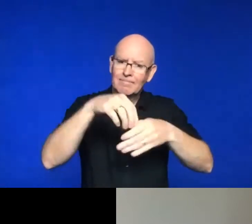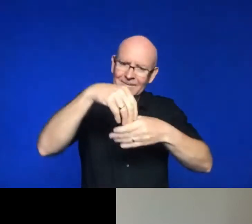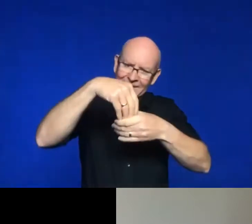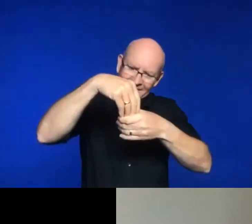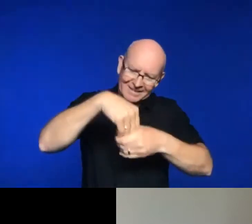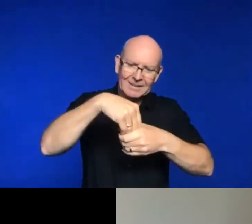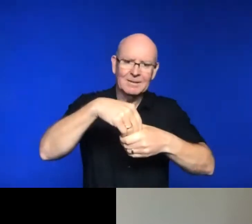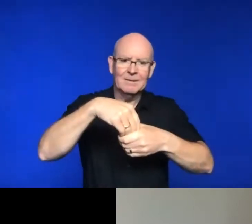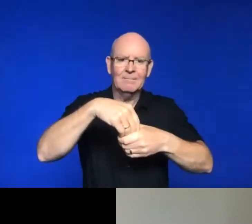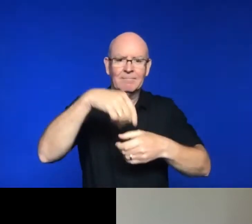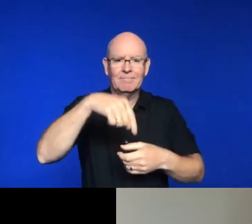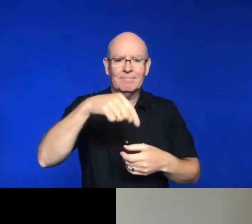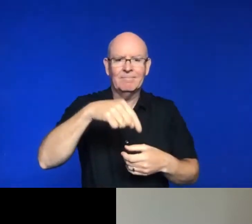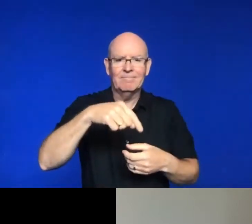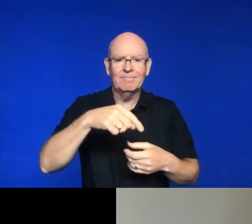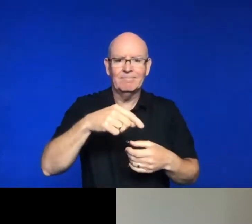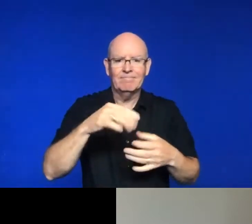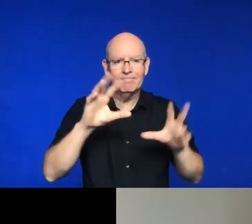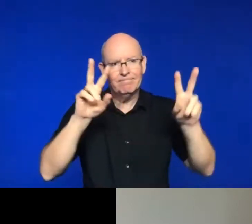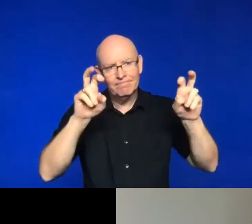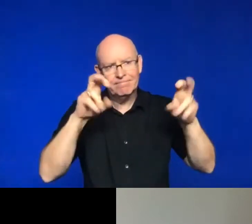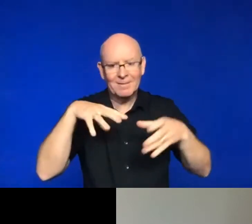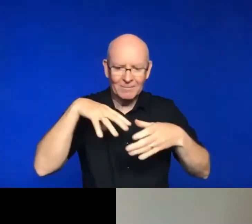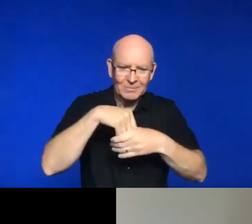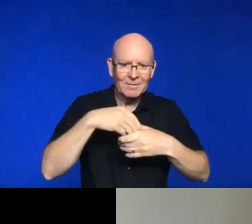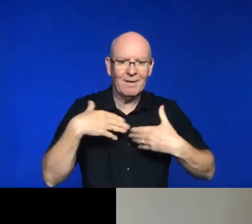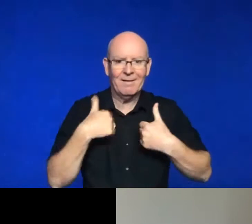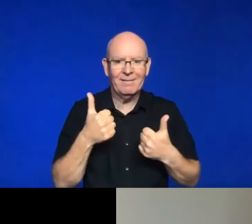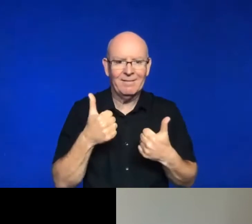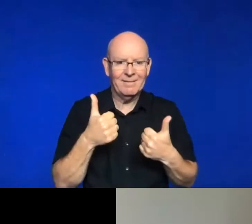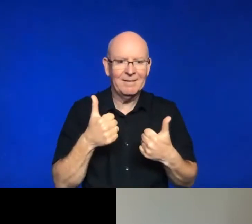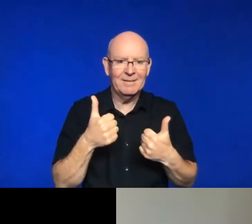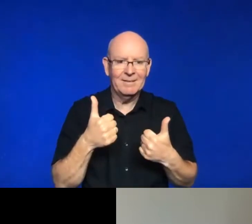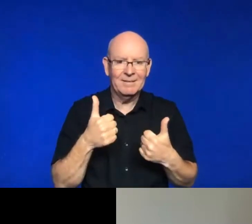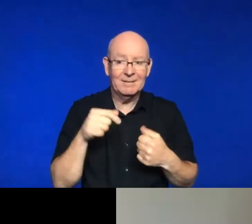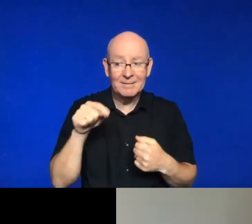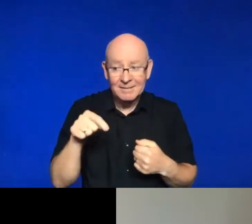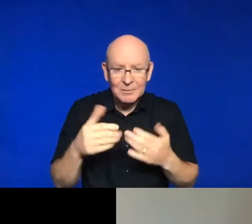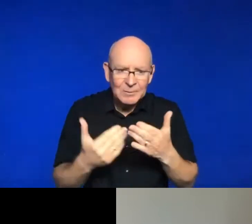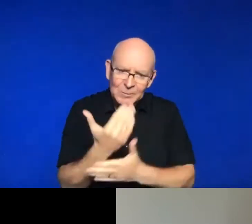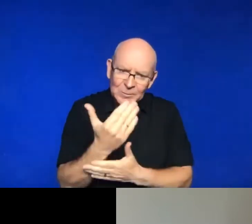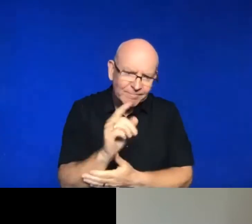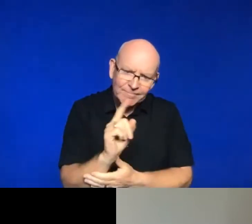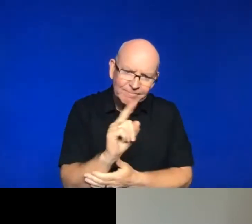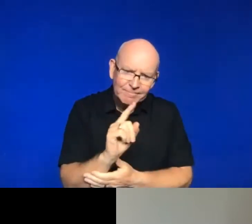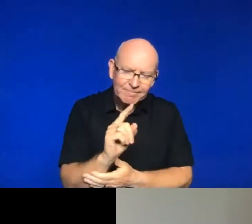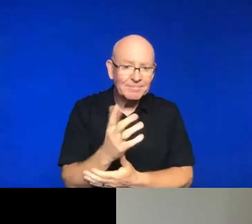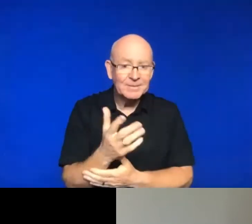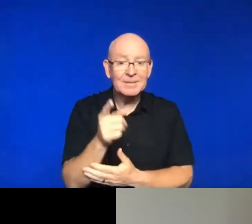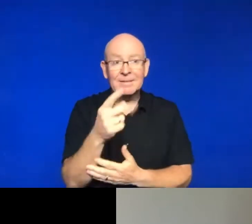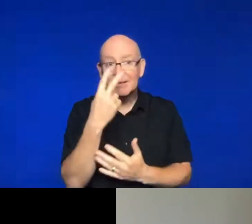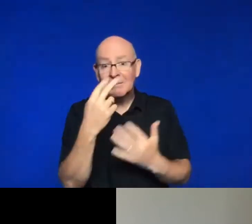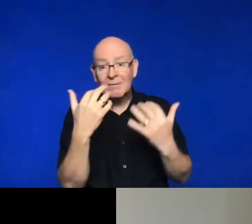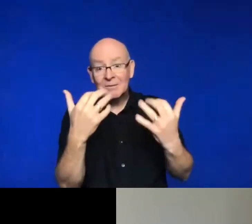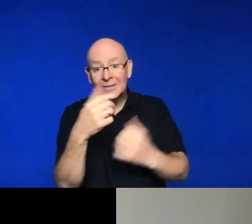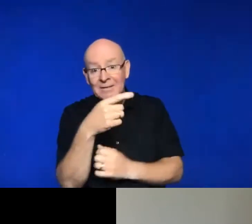If our audience that are all government officials are familiar with the UNCRPD, the UN Convention